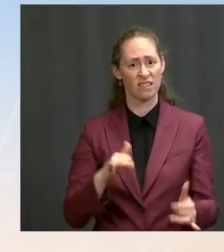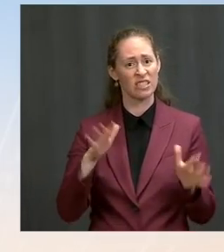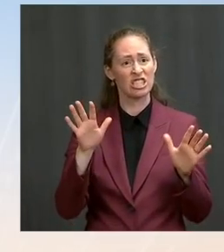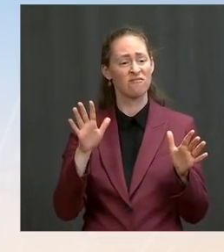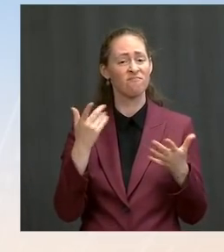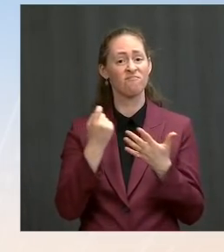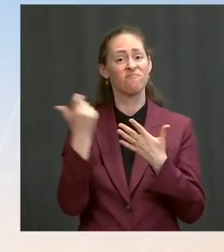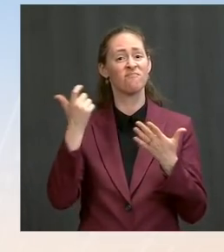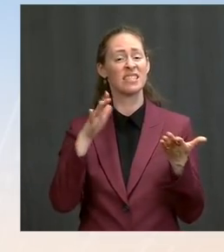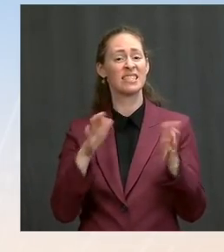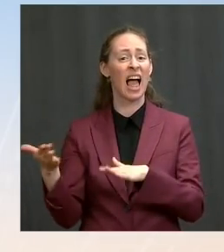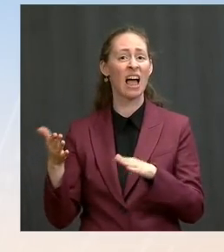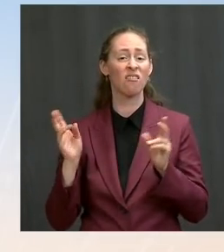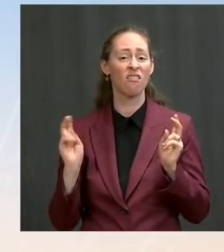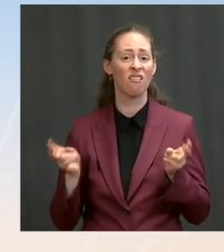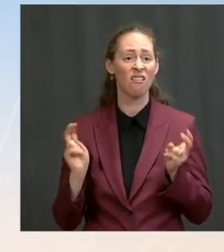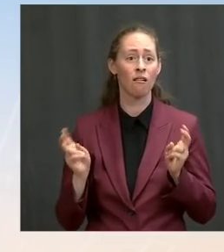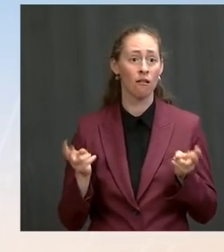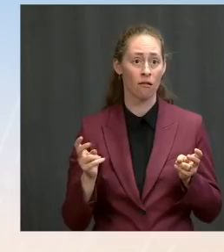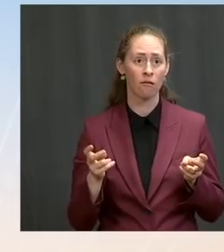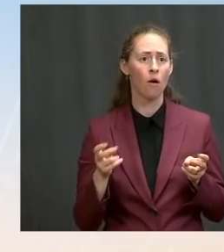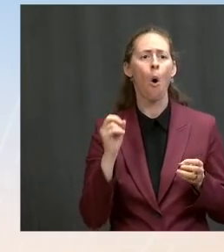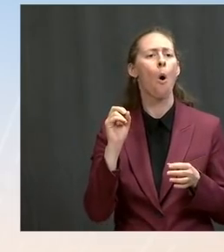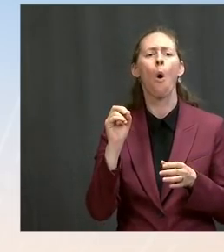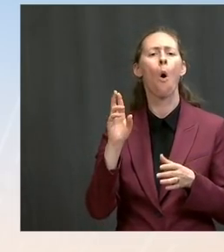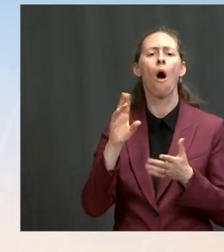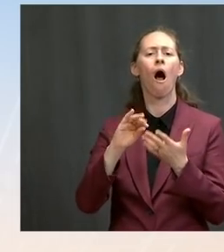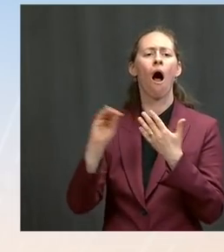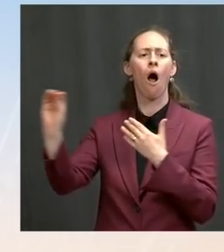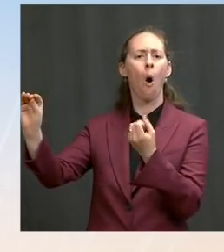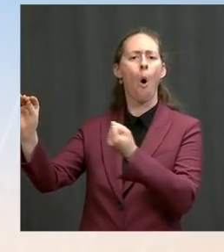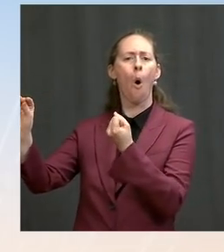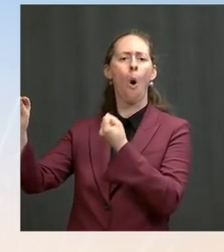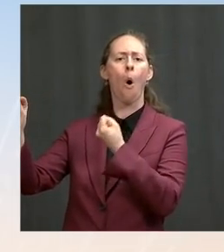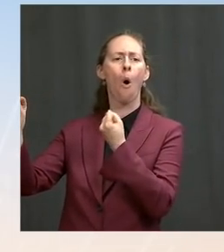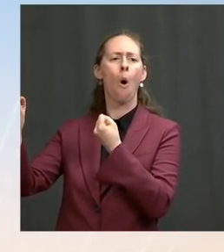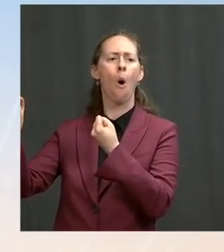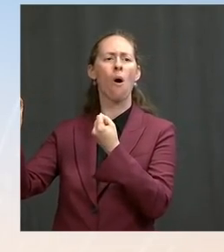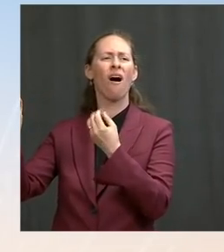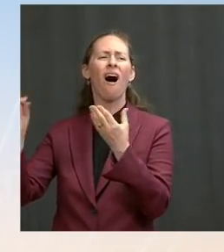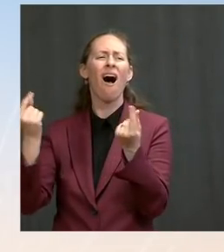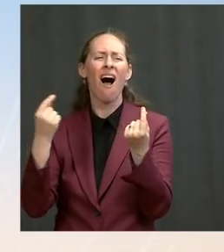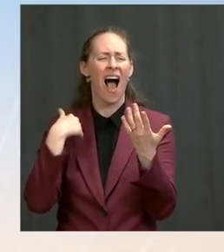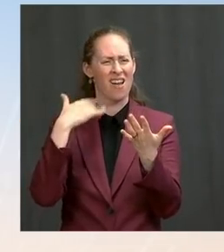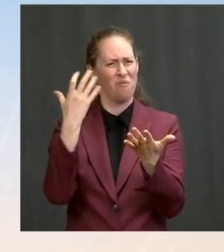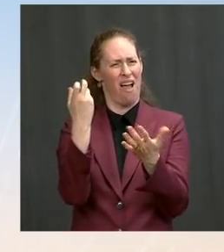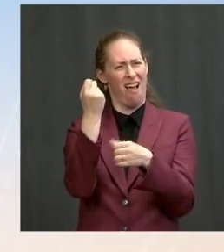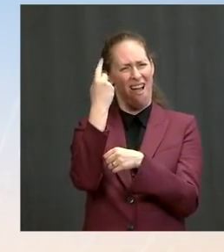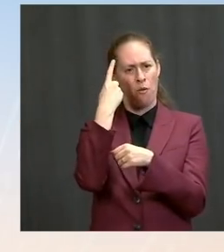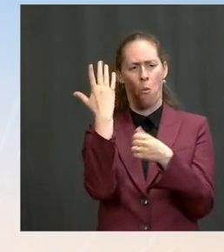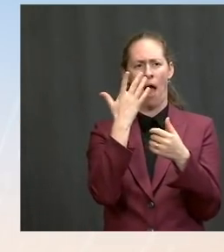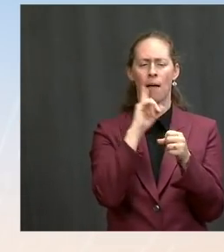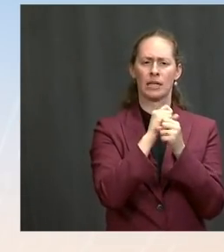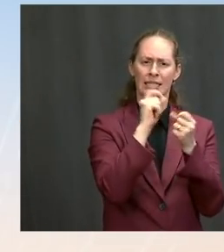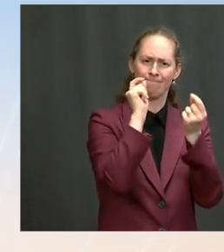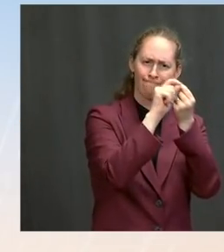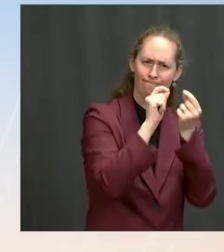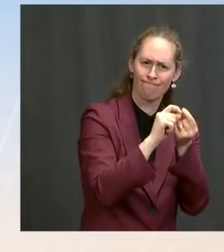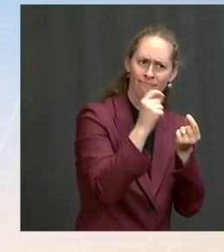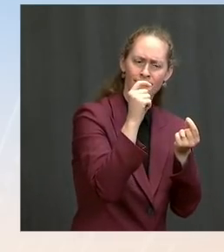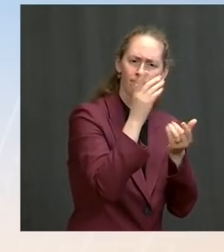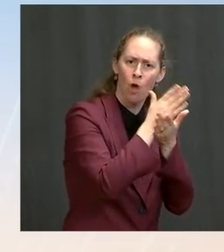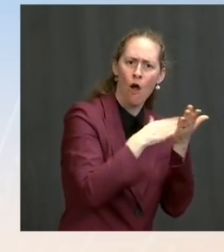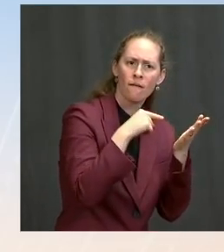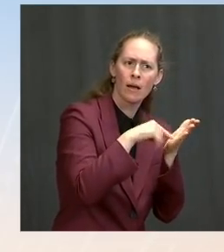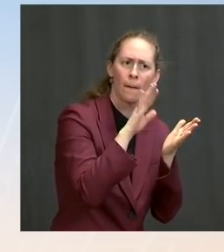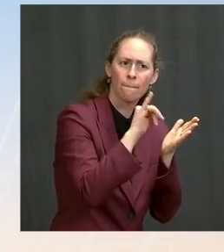some Democrats on the Hill might try to put them in the bill anyway, the reconciliation bill. So I'm just trying to understand what the future is for those projects.